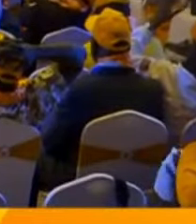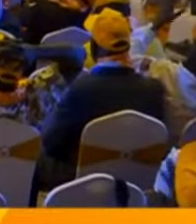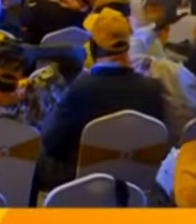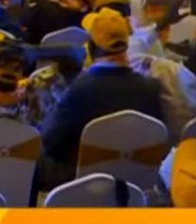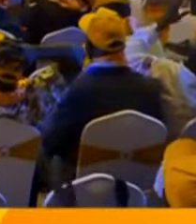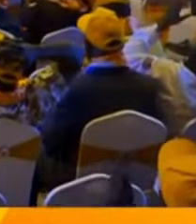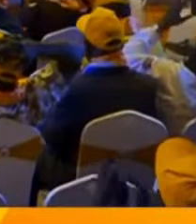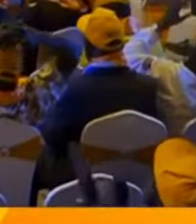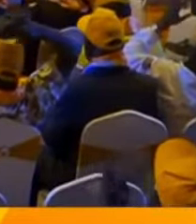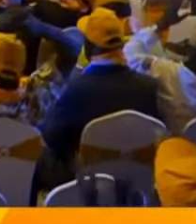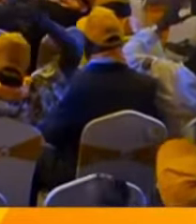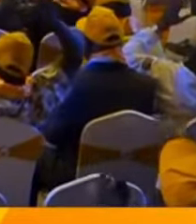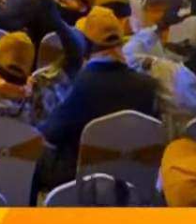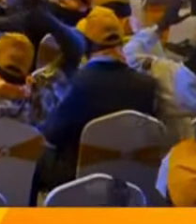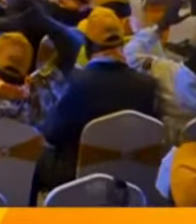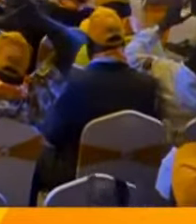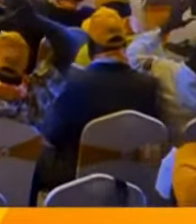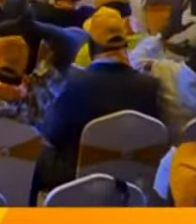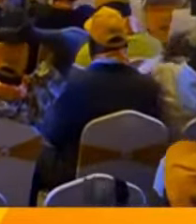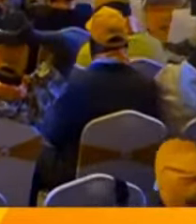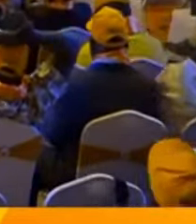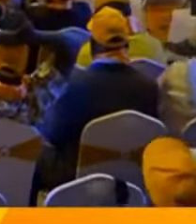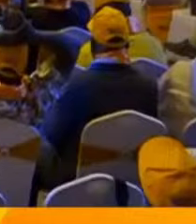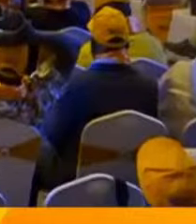Makofi tena.